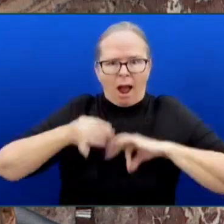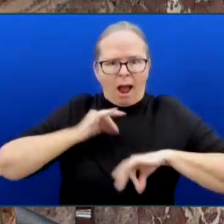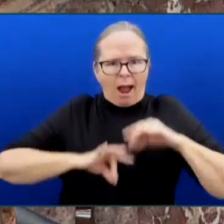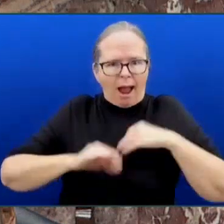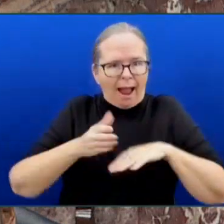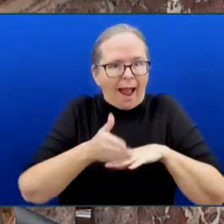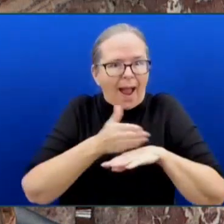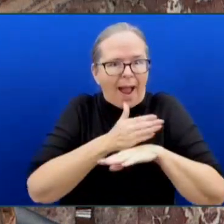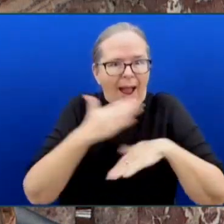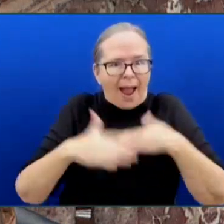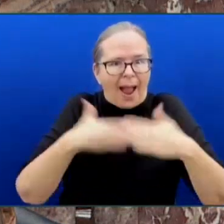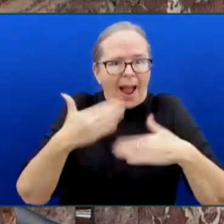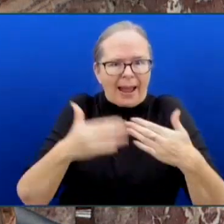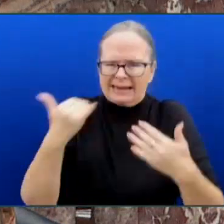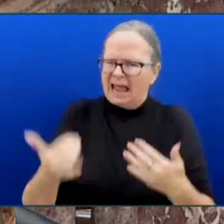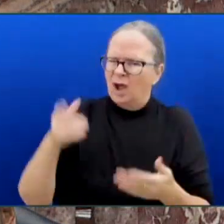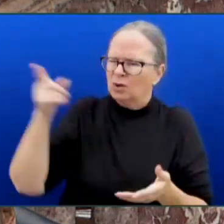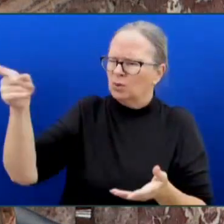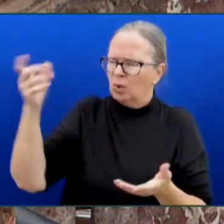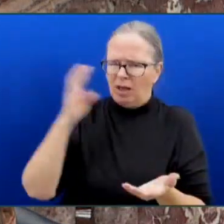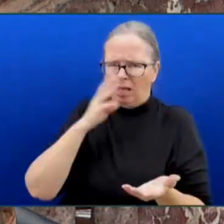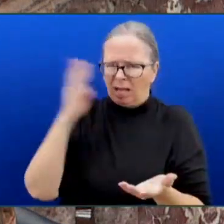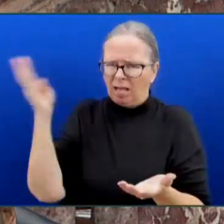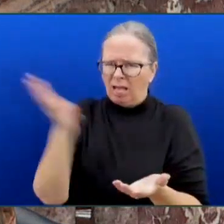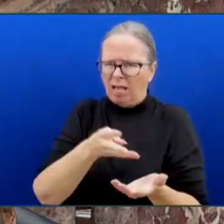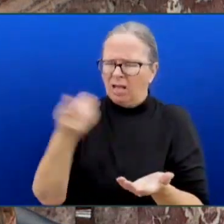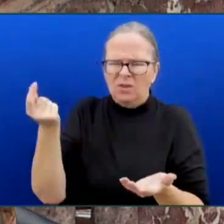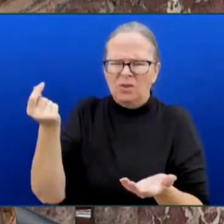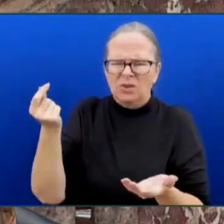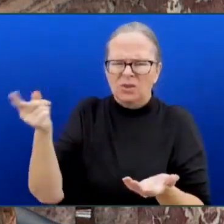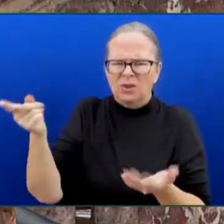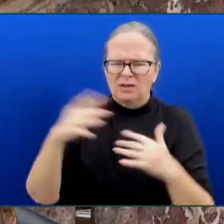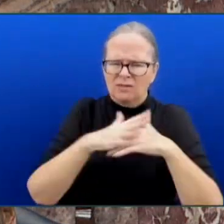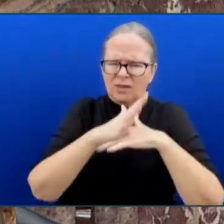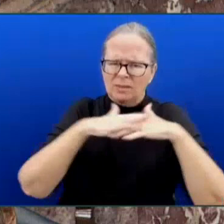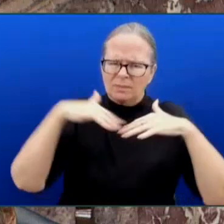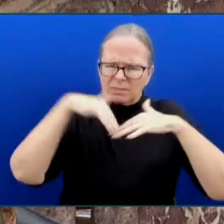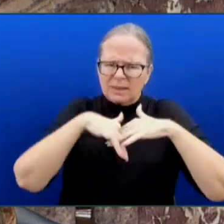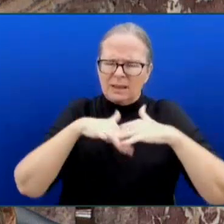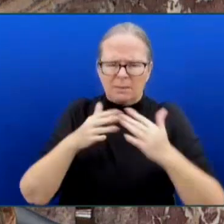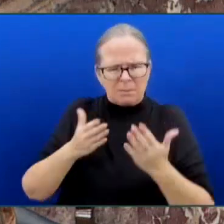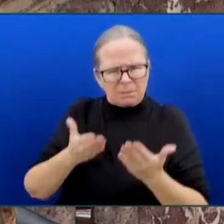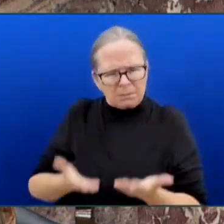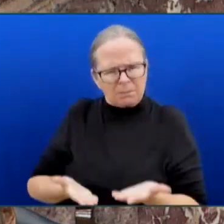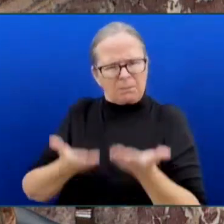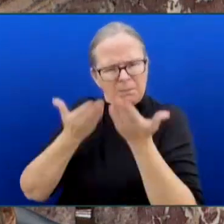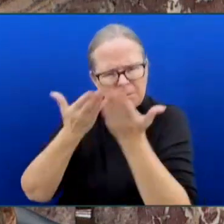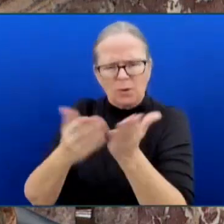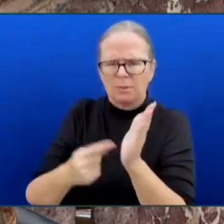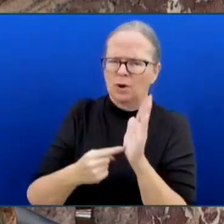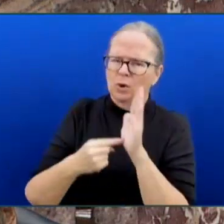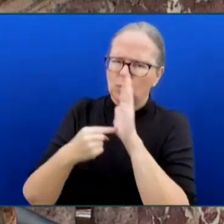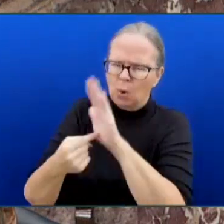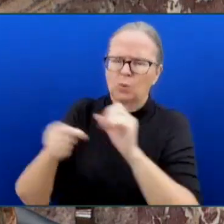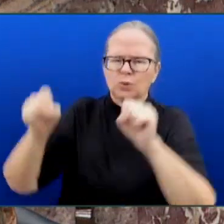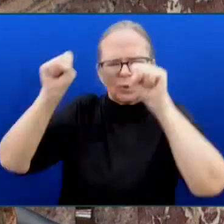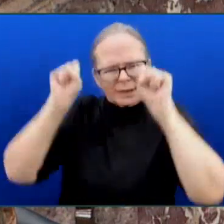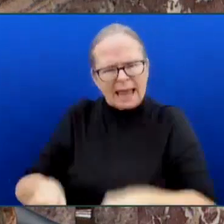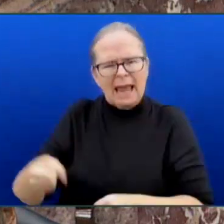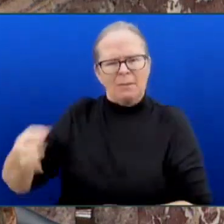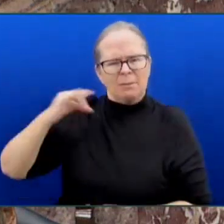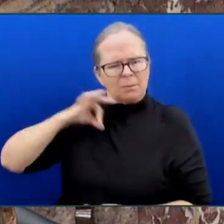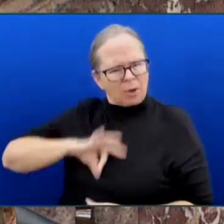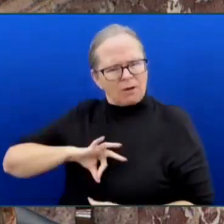by the First Nations. And instead of giving them the power they need to electrify and export the fuel that the world needs, it's